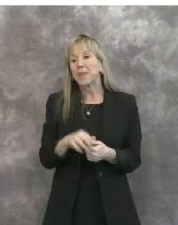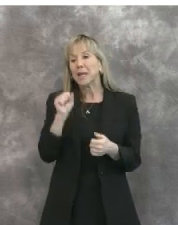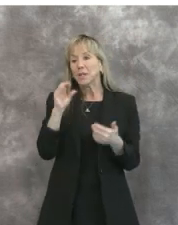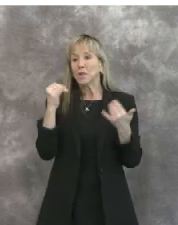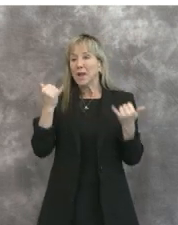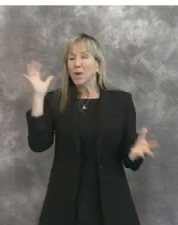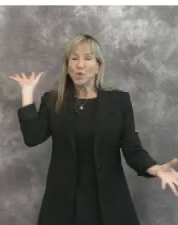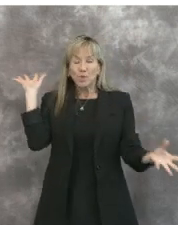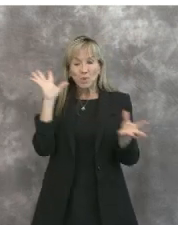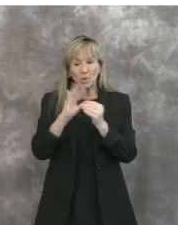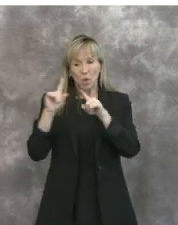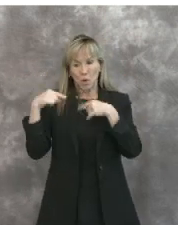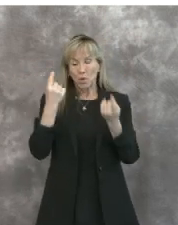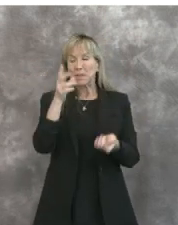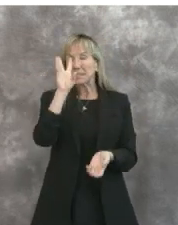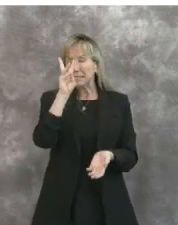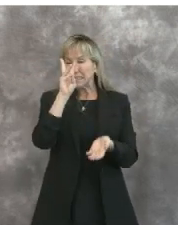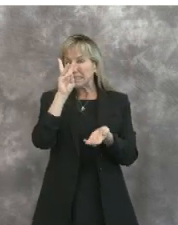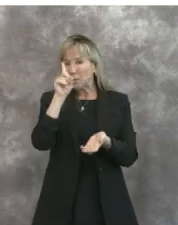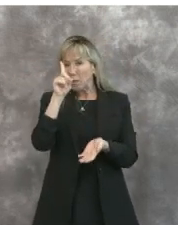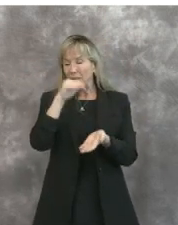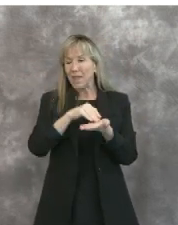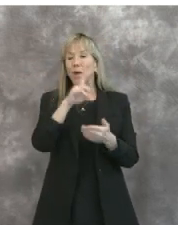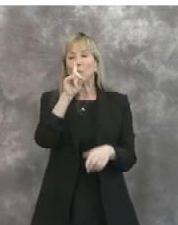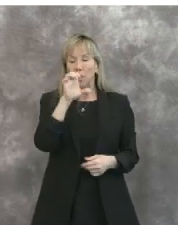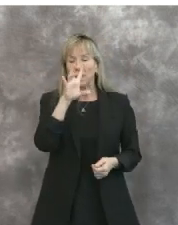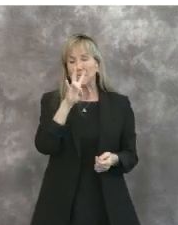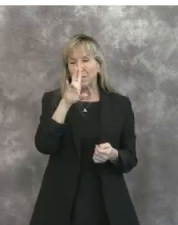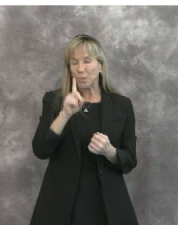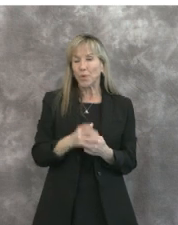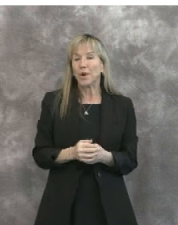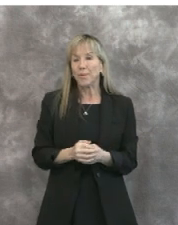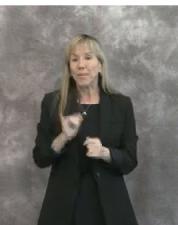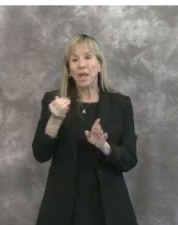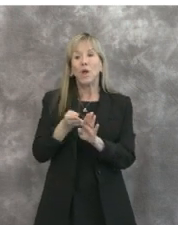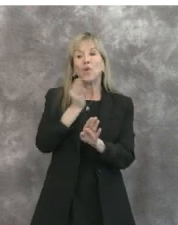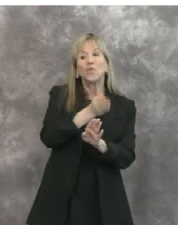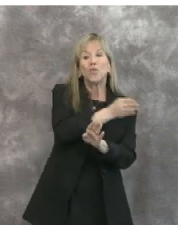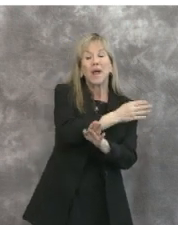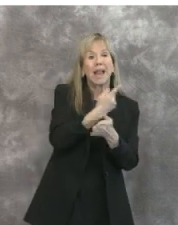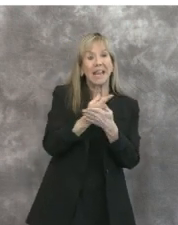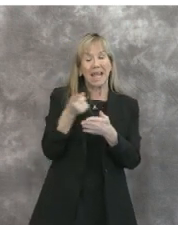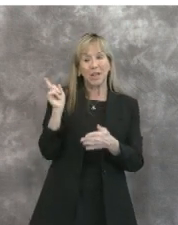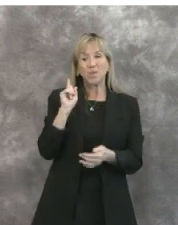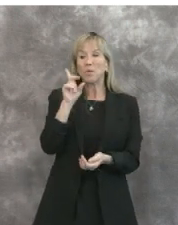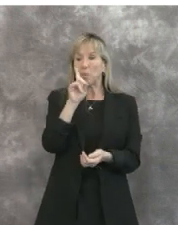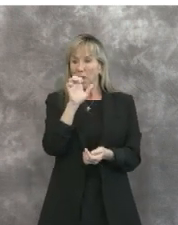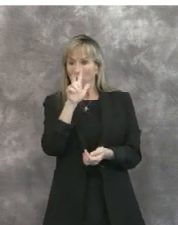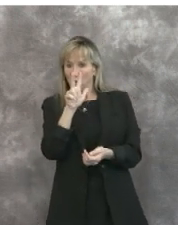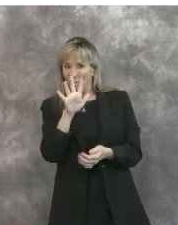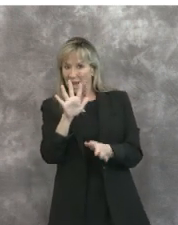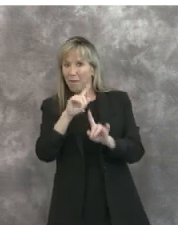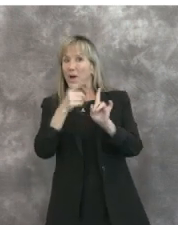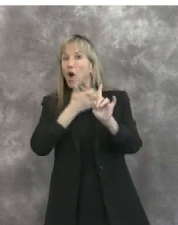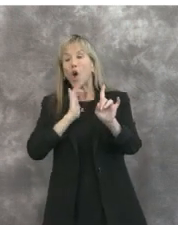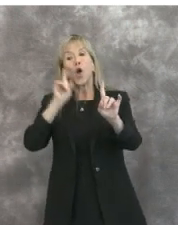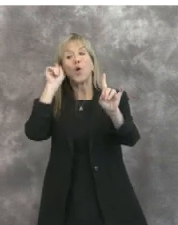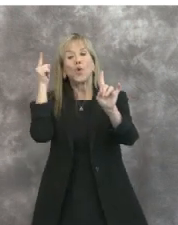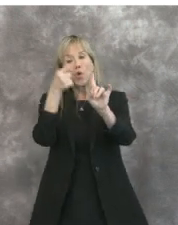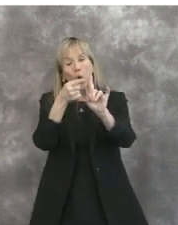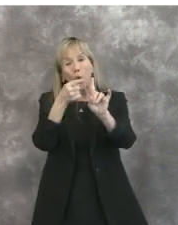61,171. Slight uptick in our tracers from where we were last week to 135. Again, we have an initial goal. This is just a